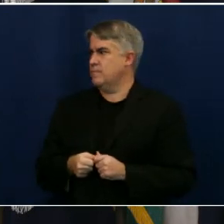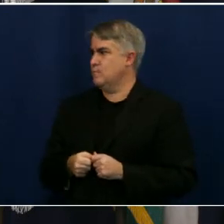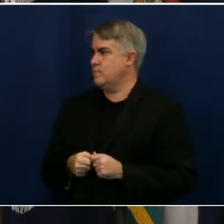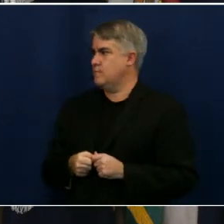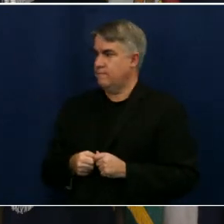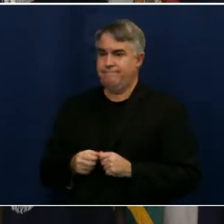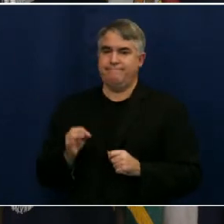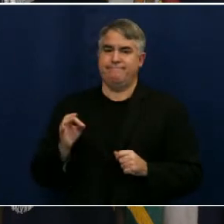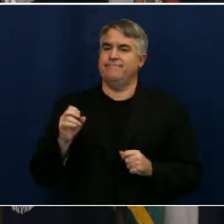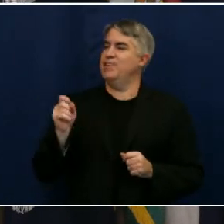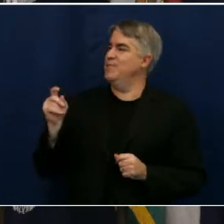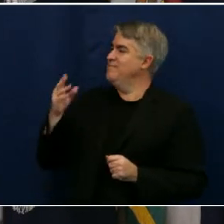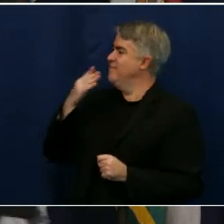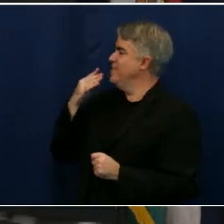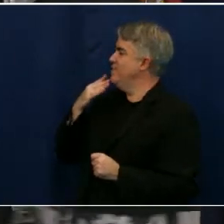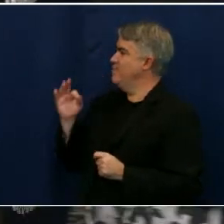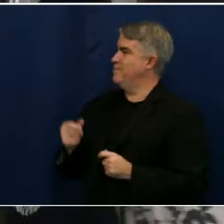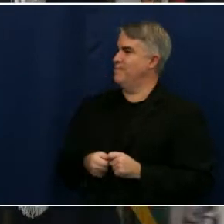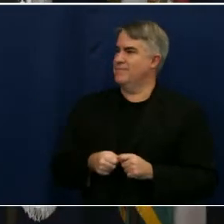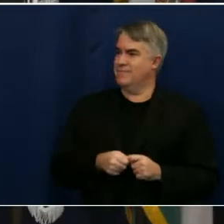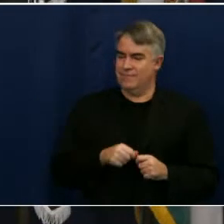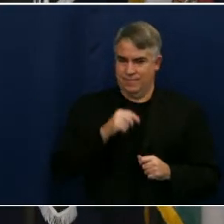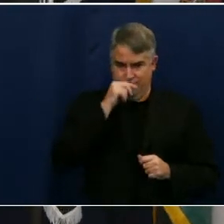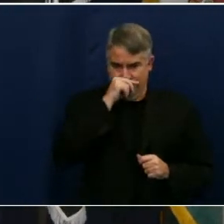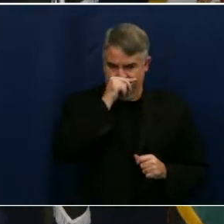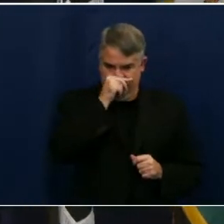Okay, thank you, Doctor. Sure.